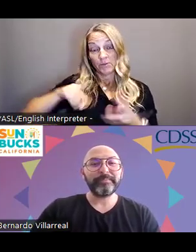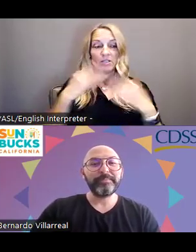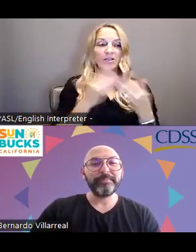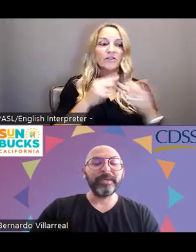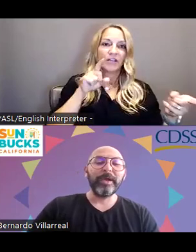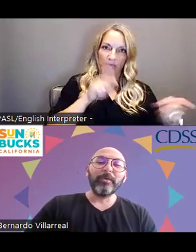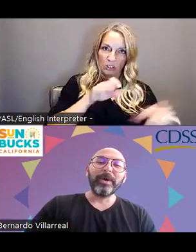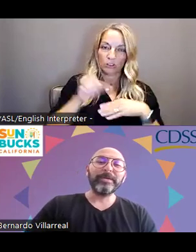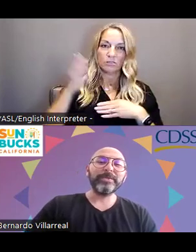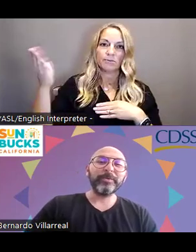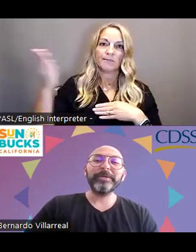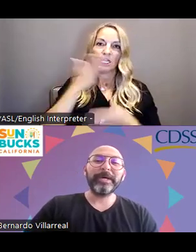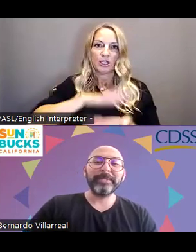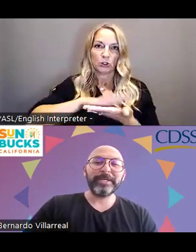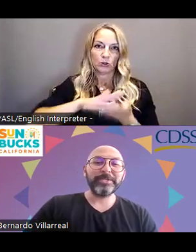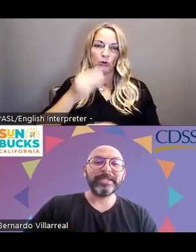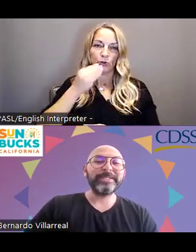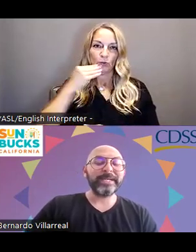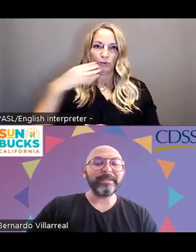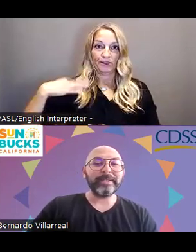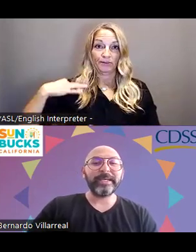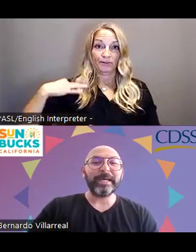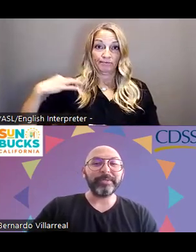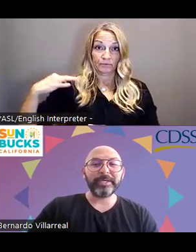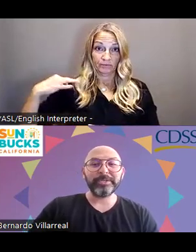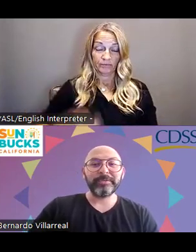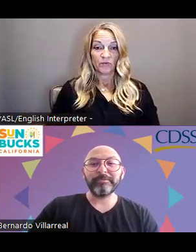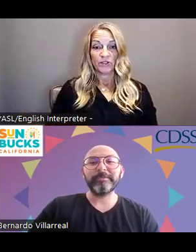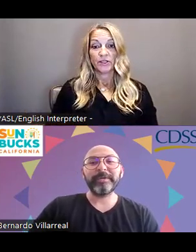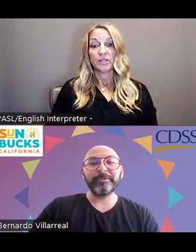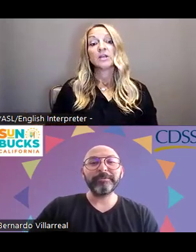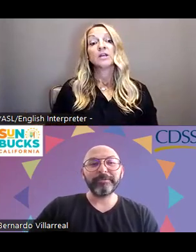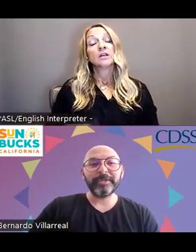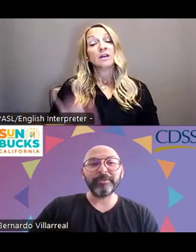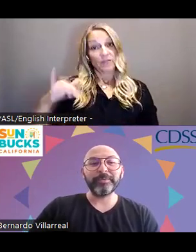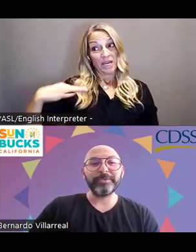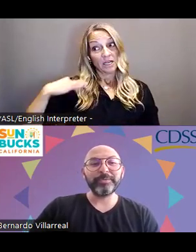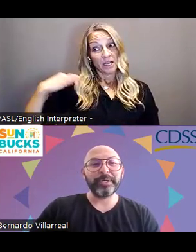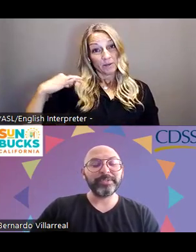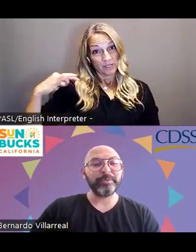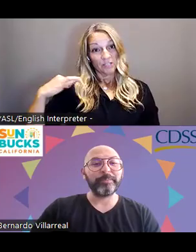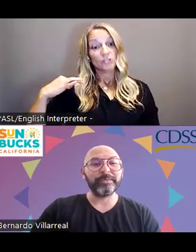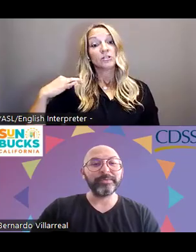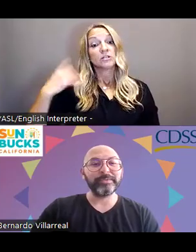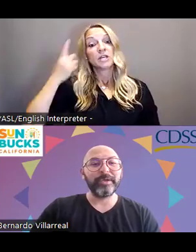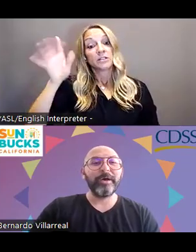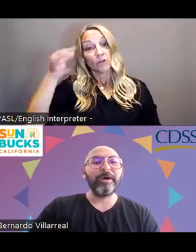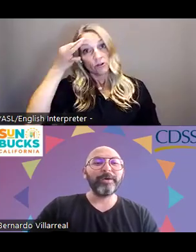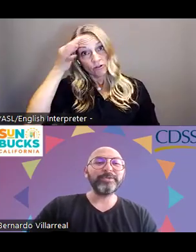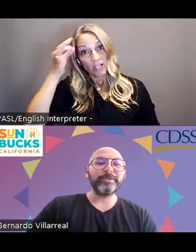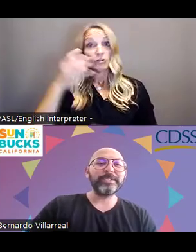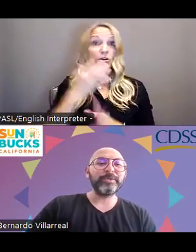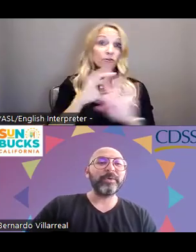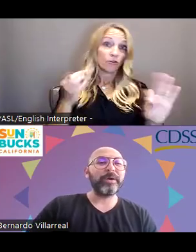application. While a school meal application is technically an application for federal free or reduced price school